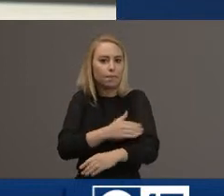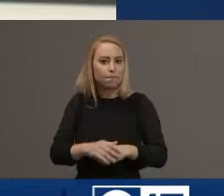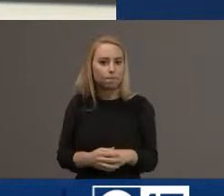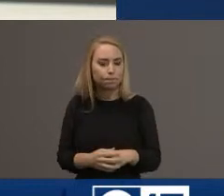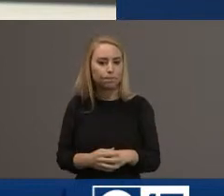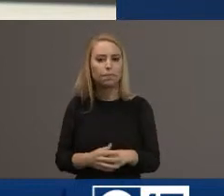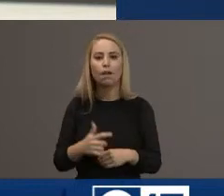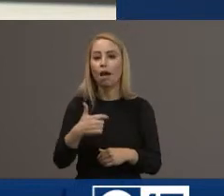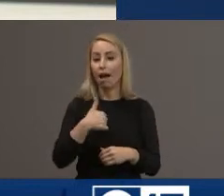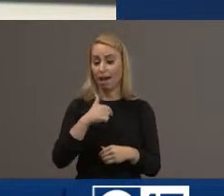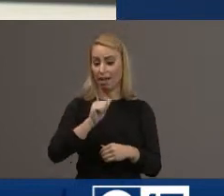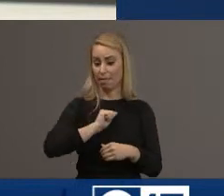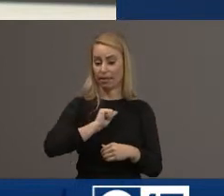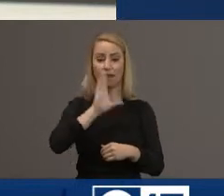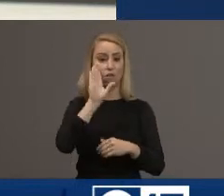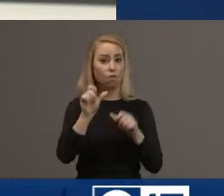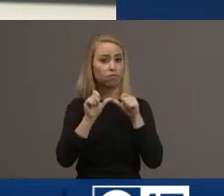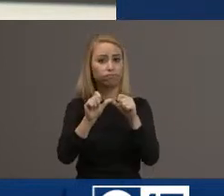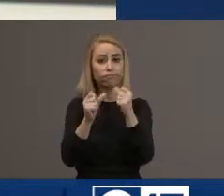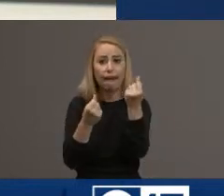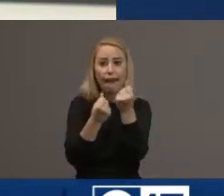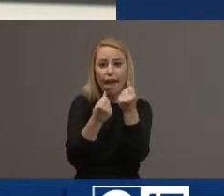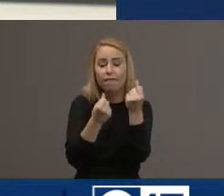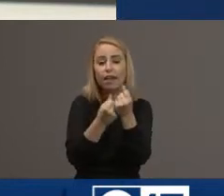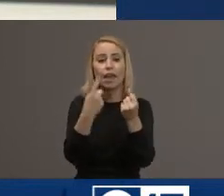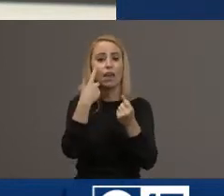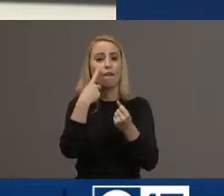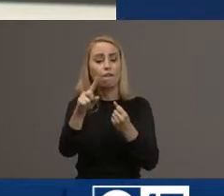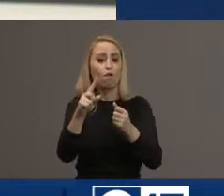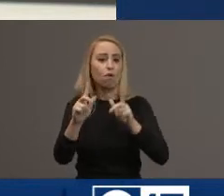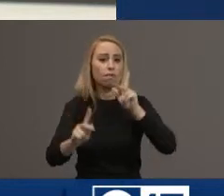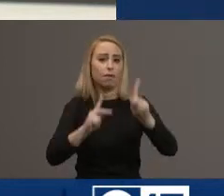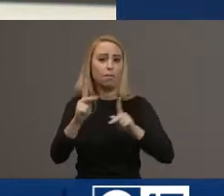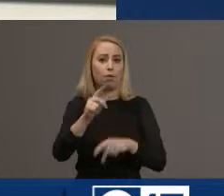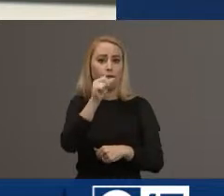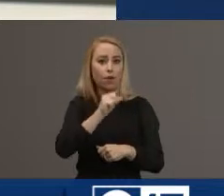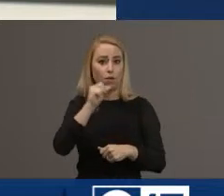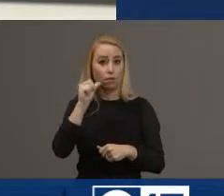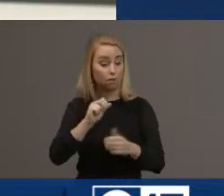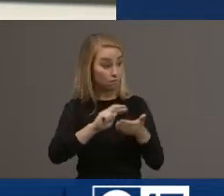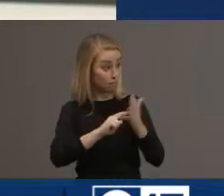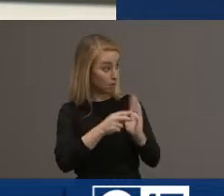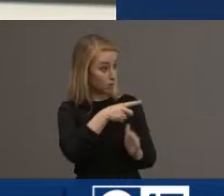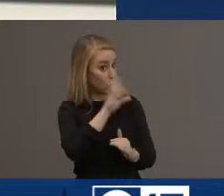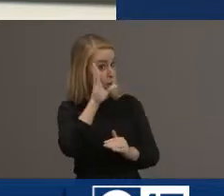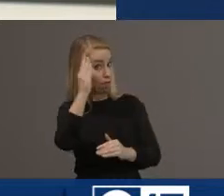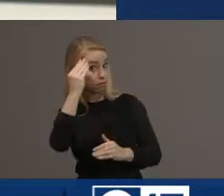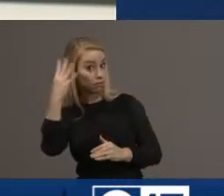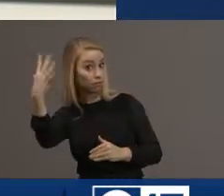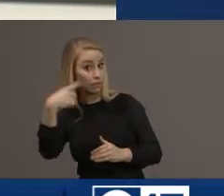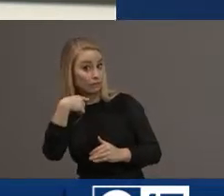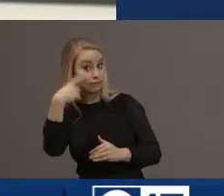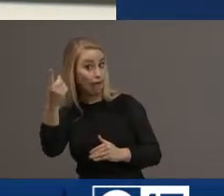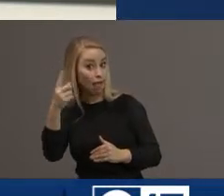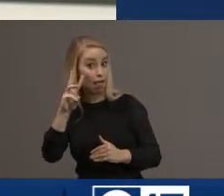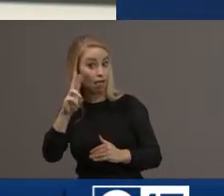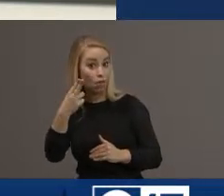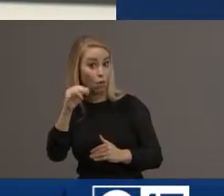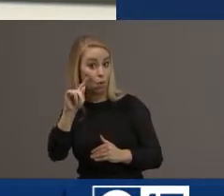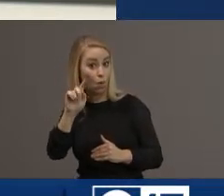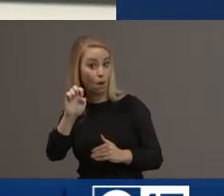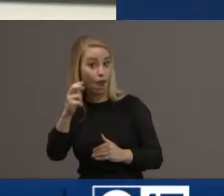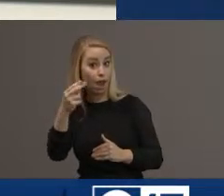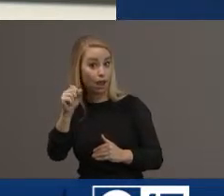advocate in the best interest of Arizonans at every turn. So you'll be able to tell that to the White House then, that advocacy. I believe the